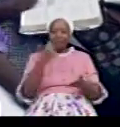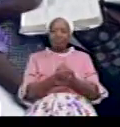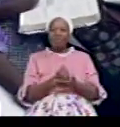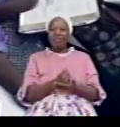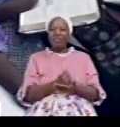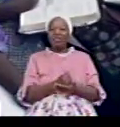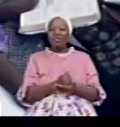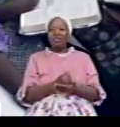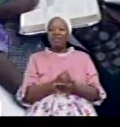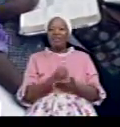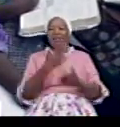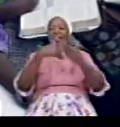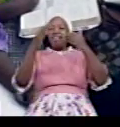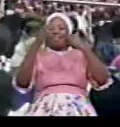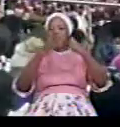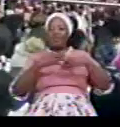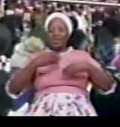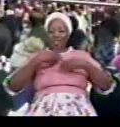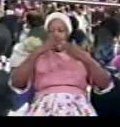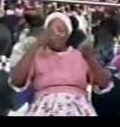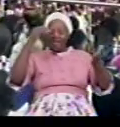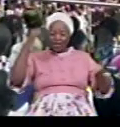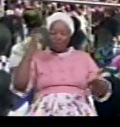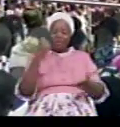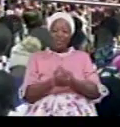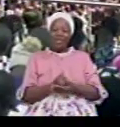Heaven rendering, amen.